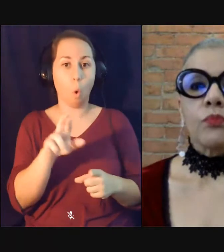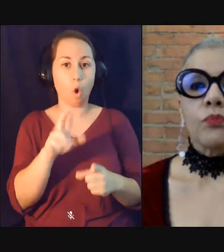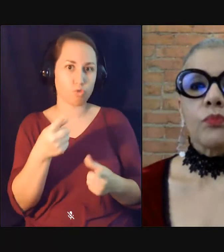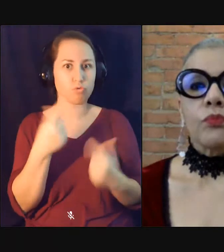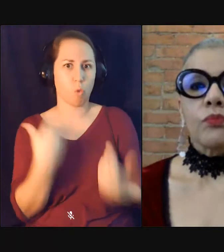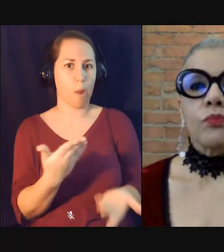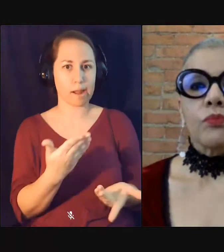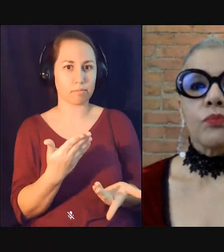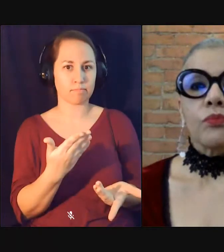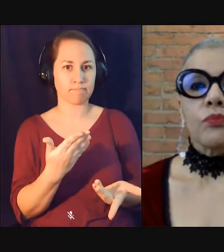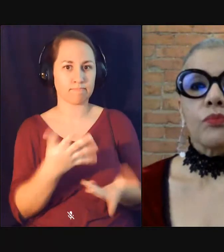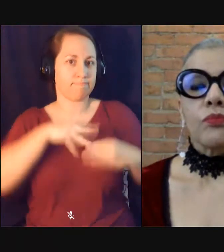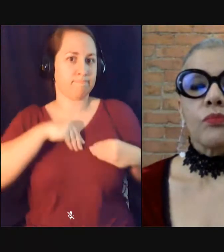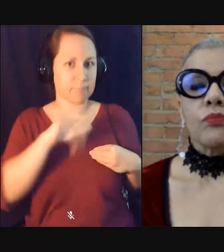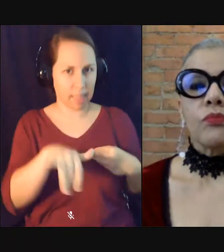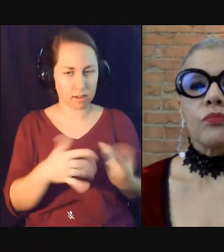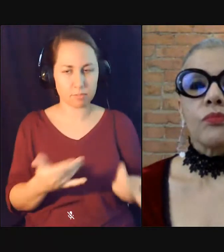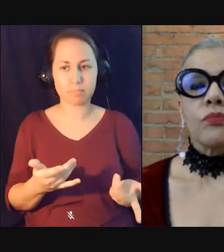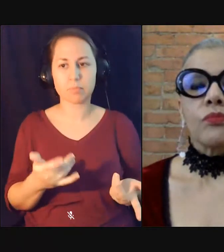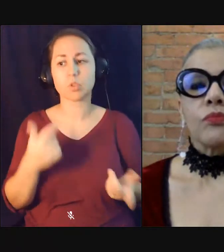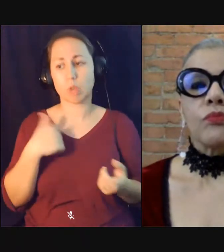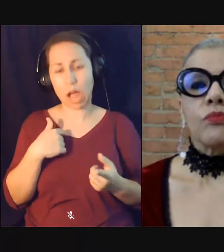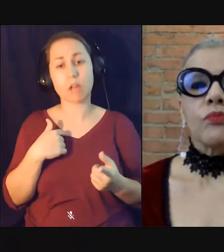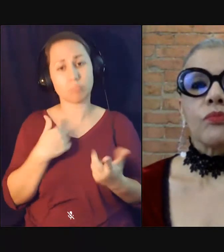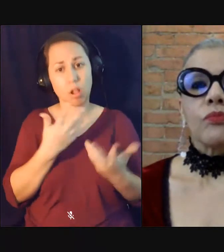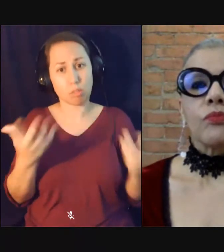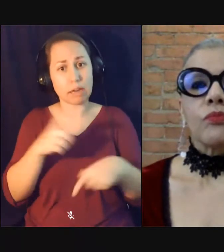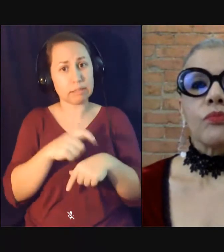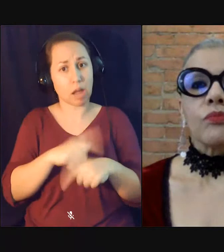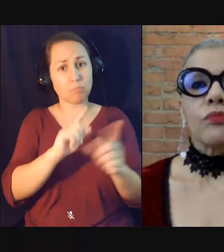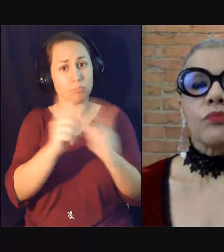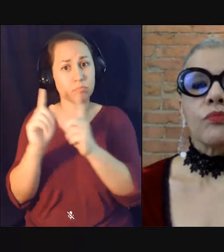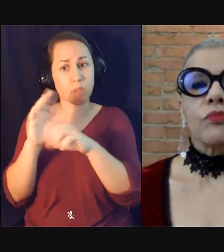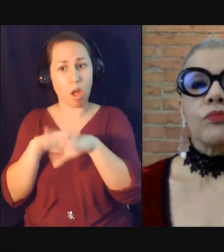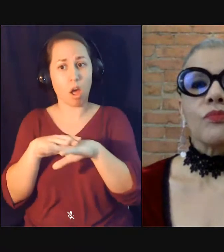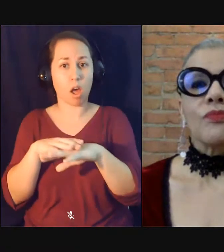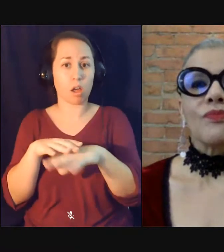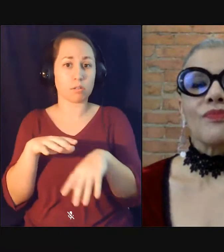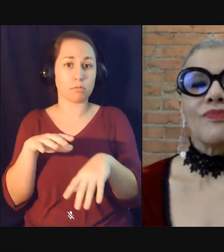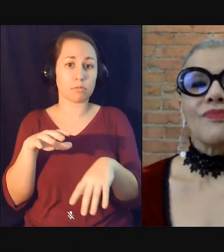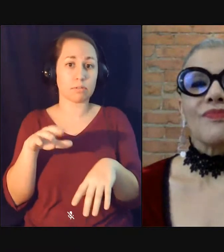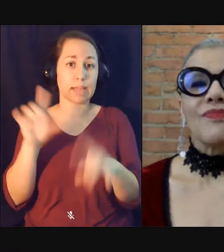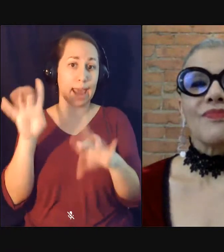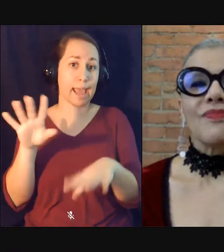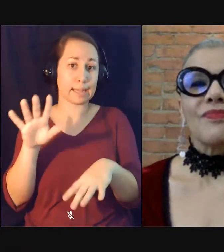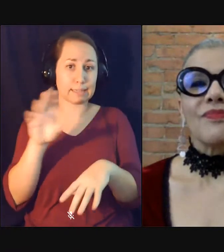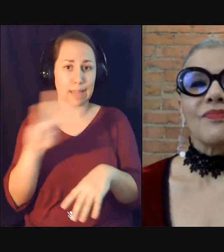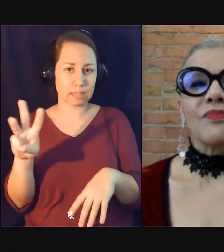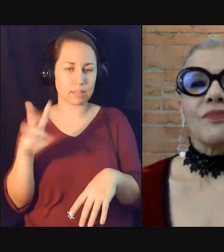And having spent so much time on hate sites, I'm going to fondle my sword as I answer these questions. I'm sorry.